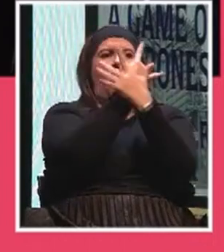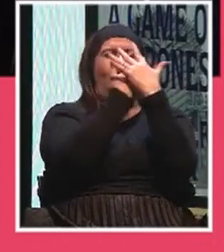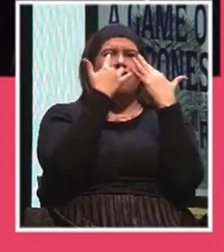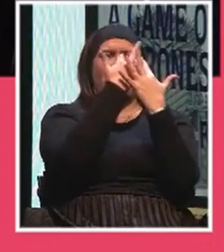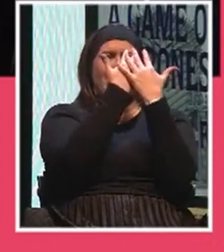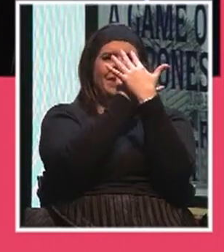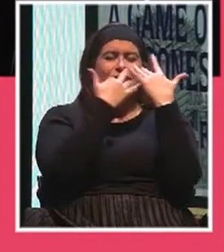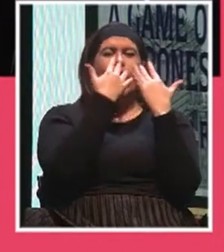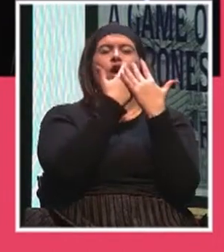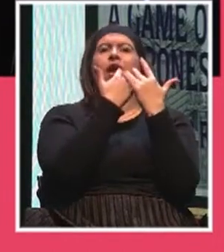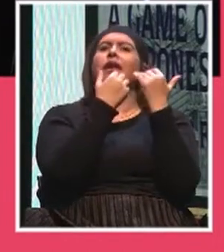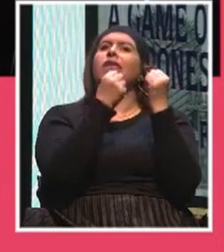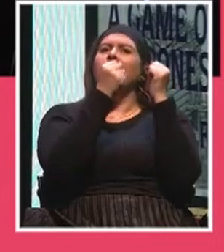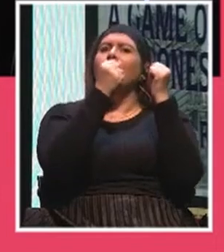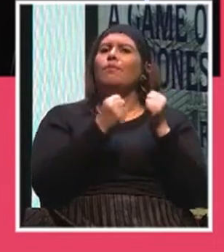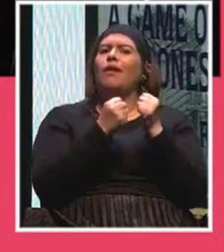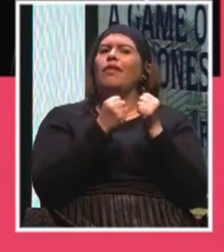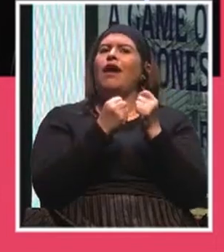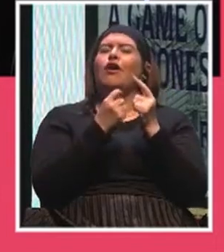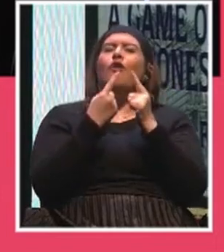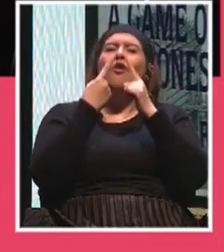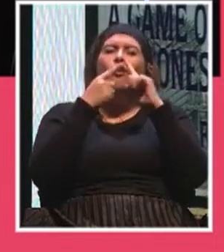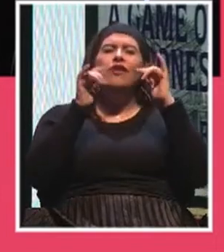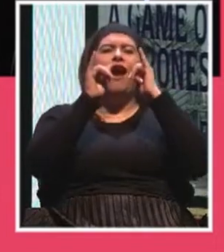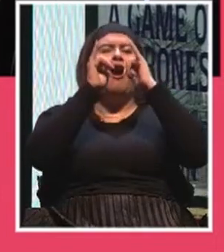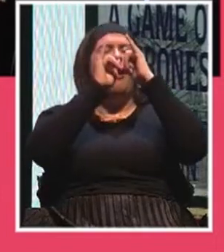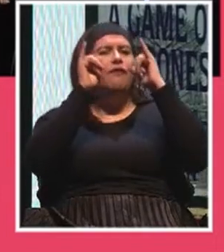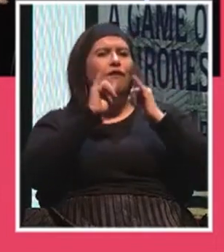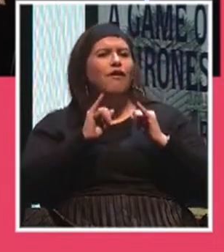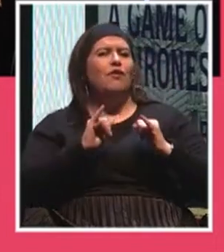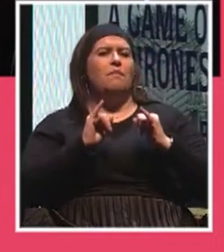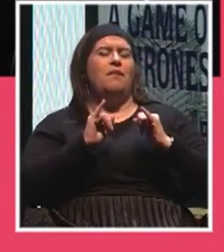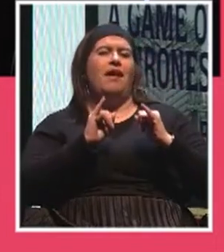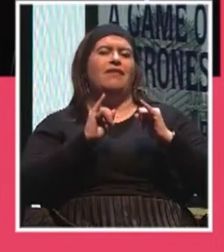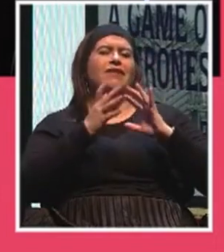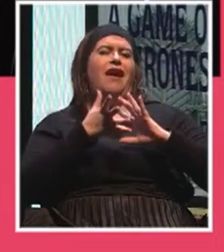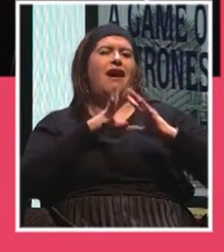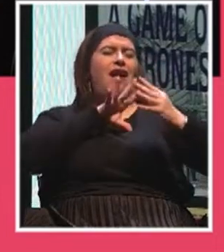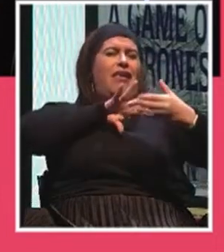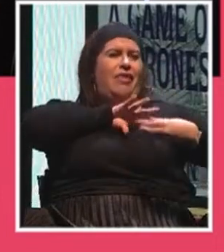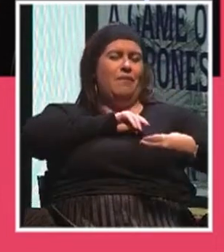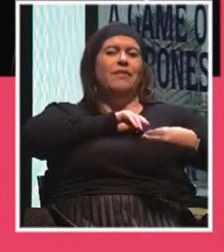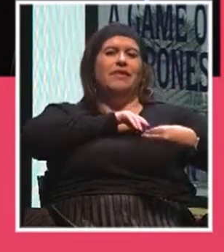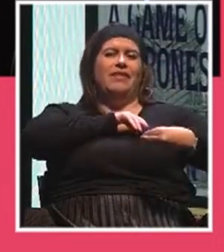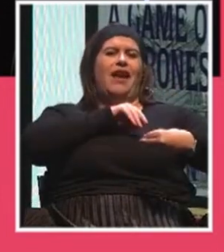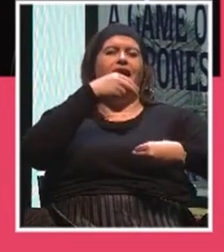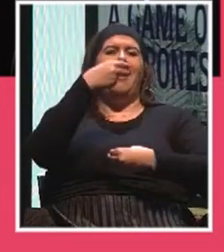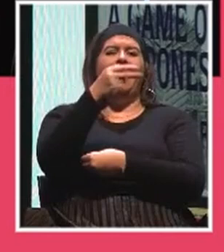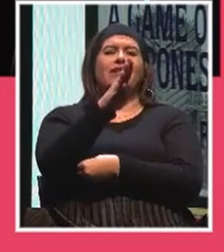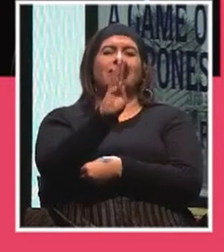could figure out a way to make it that would be in the HBO manner. What they loved about this